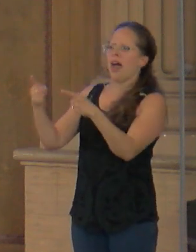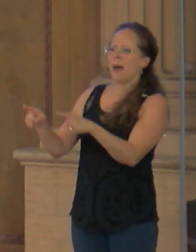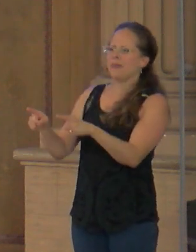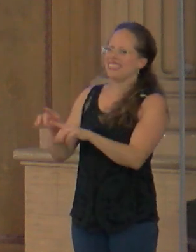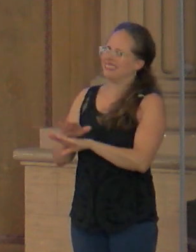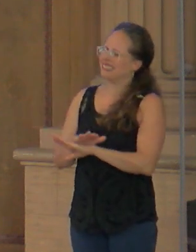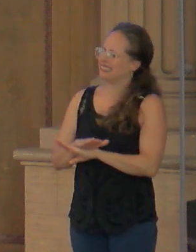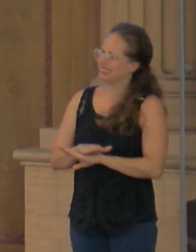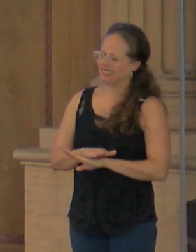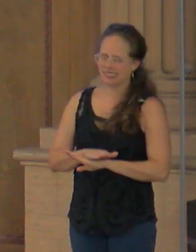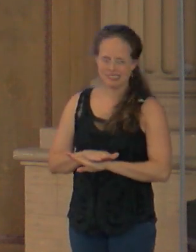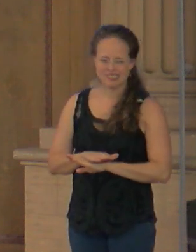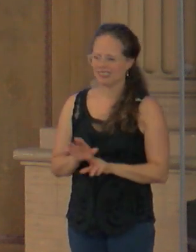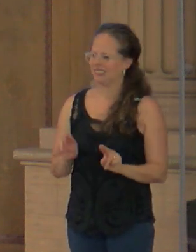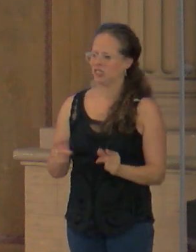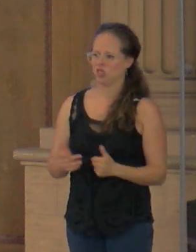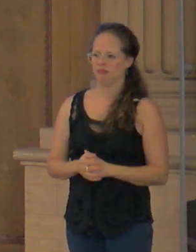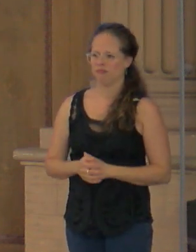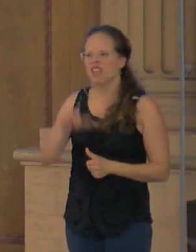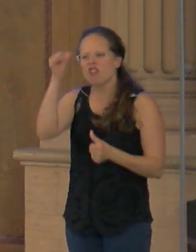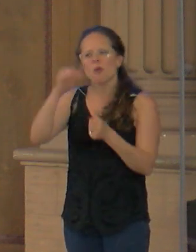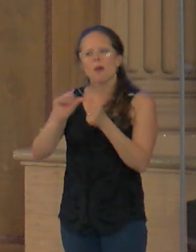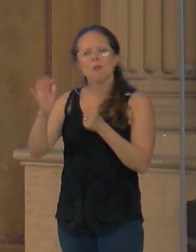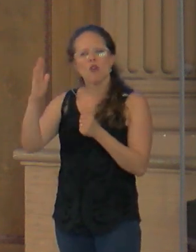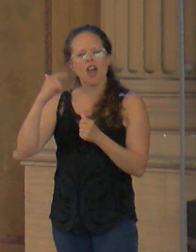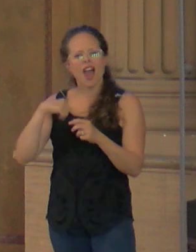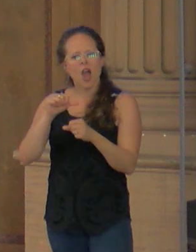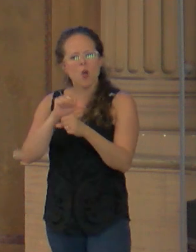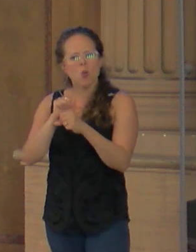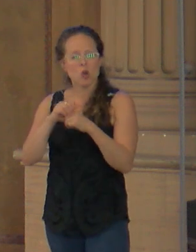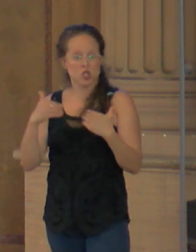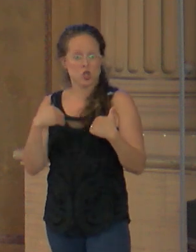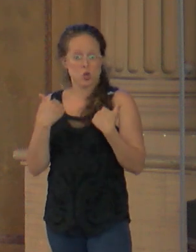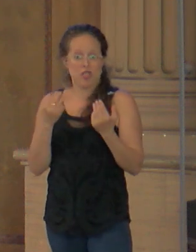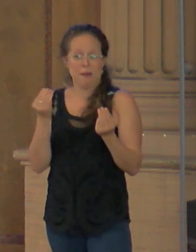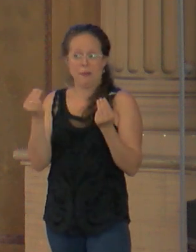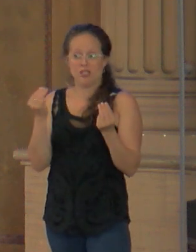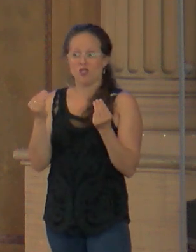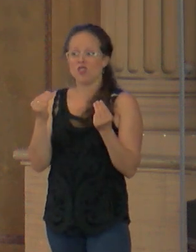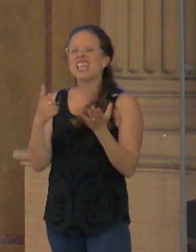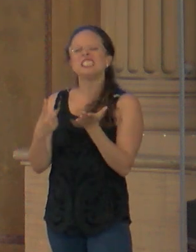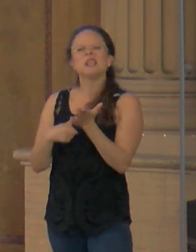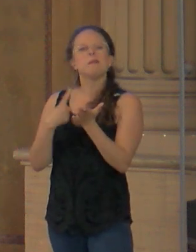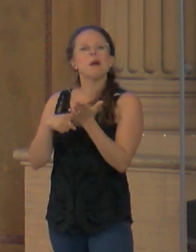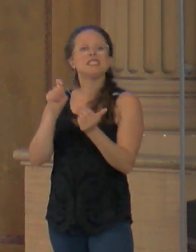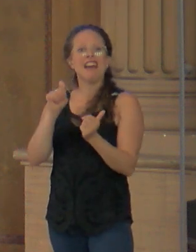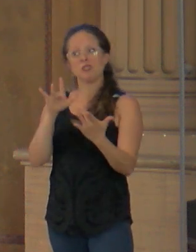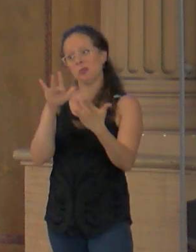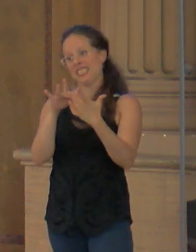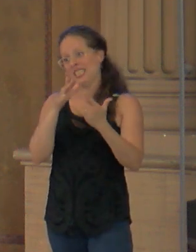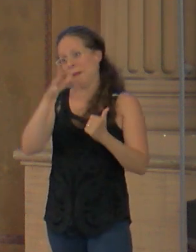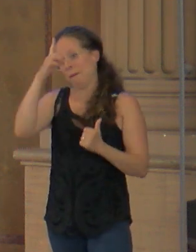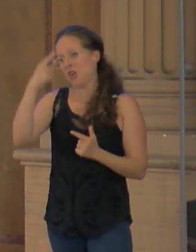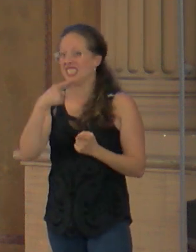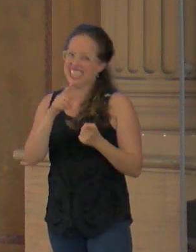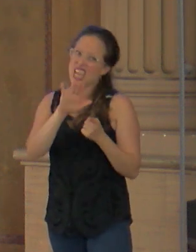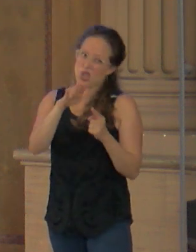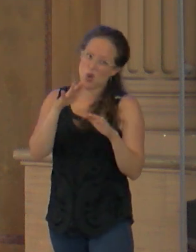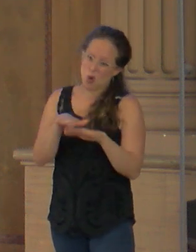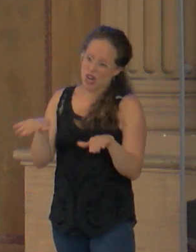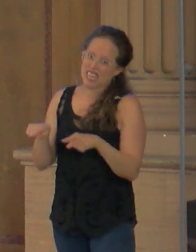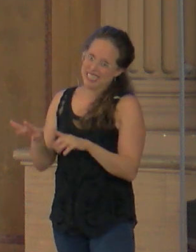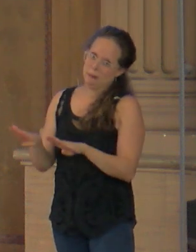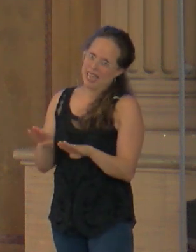I remember in my youth ministry days, there were times that I would have to call a parent to talk to them about the behavior of one of their kids. And most of them were pretty reasonable about it,